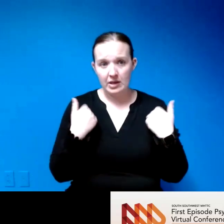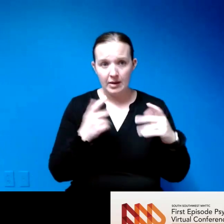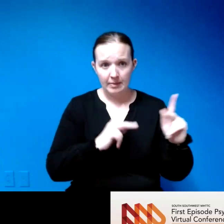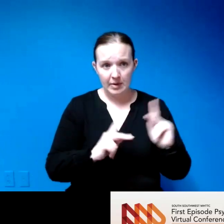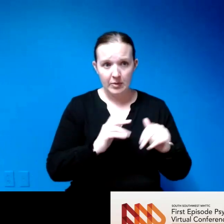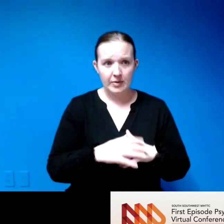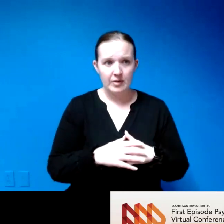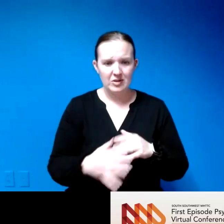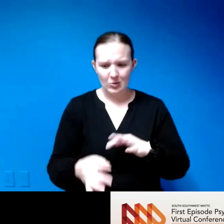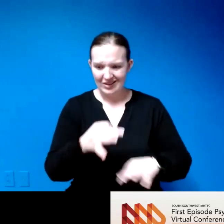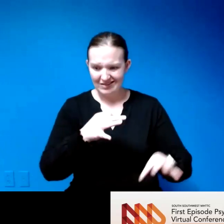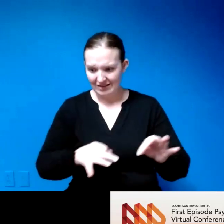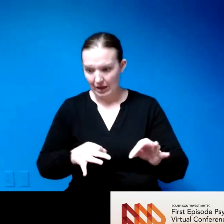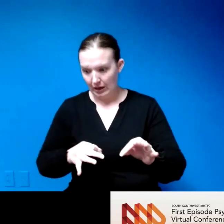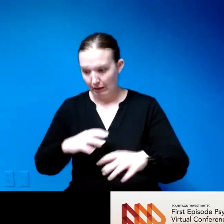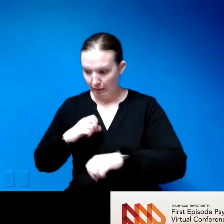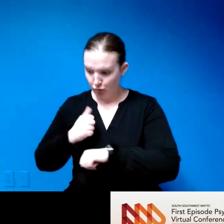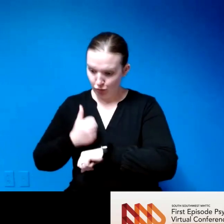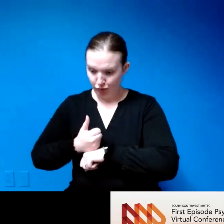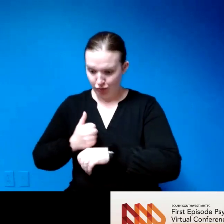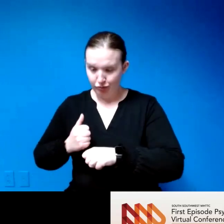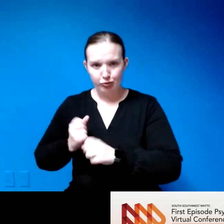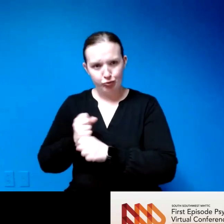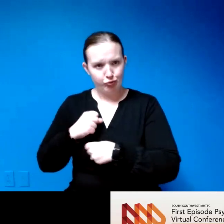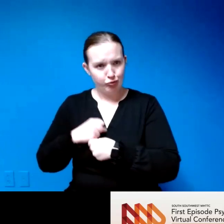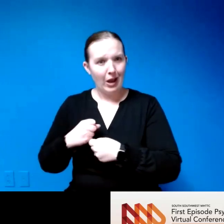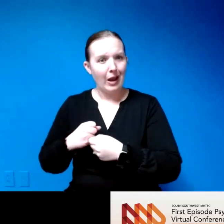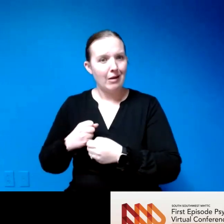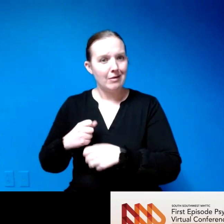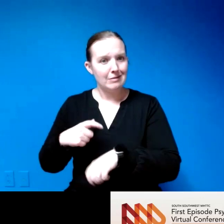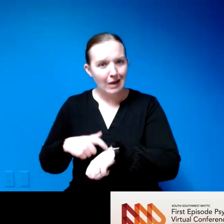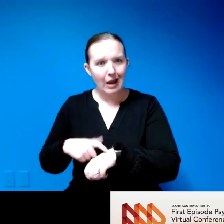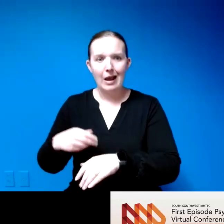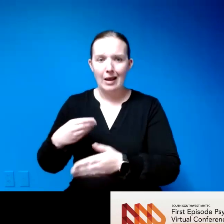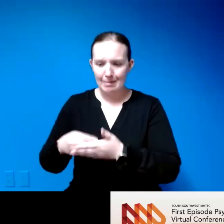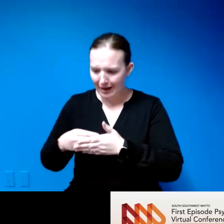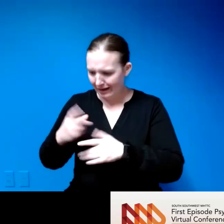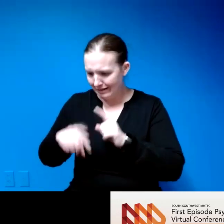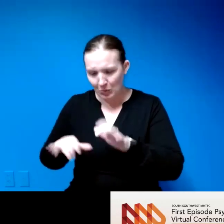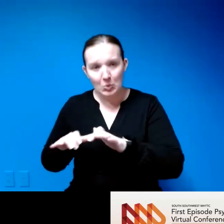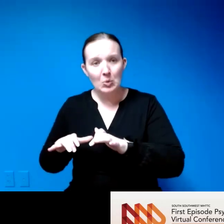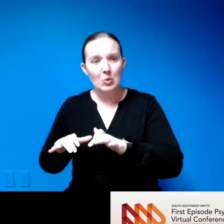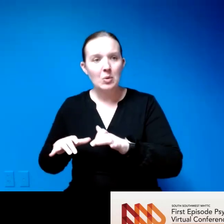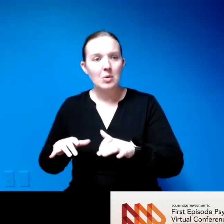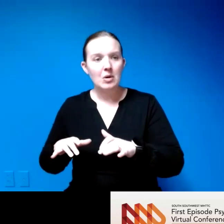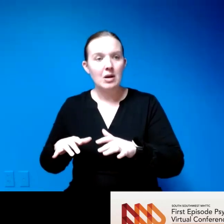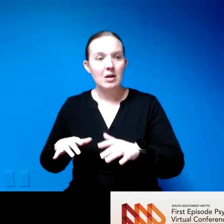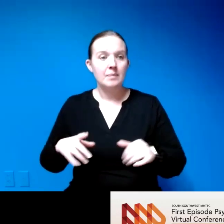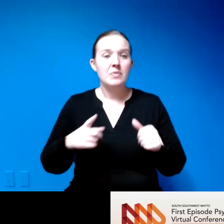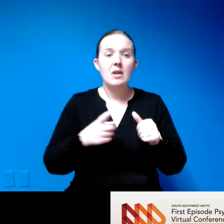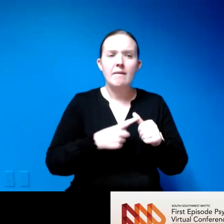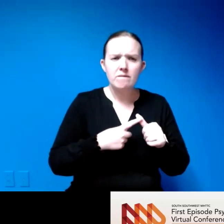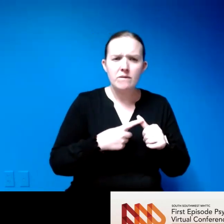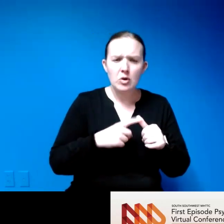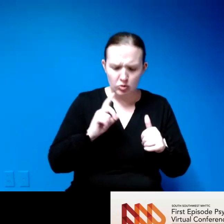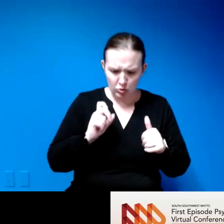than trying to create something that is going to take a lot of time and money and we won't be able to achieve, the first question that we need to ask